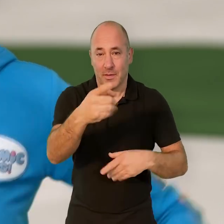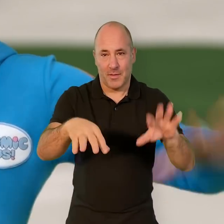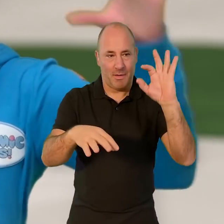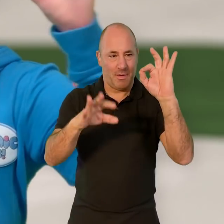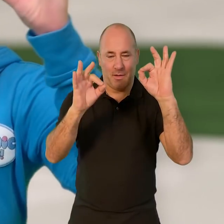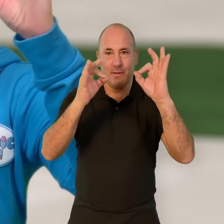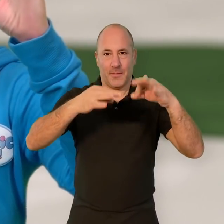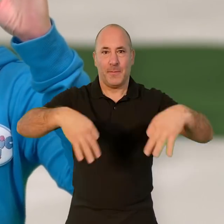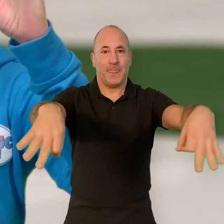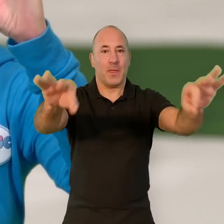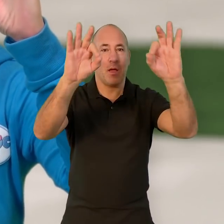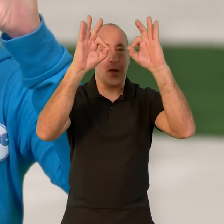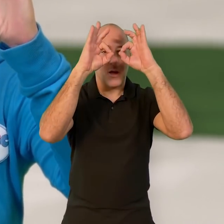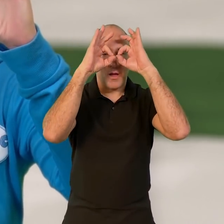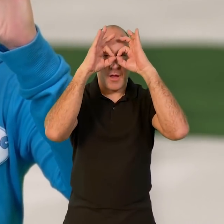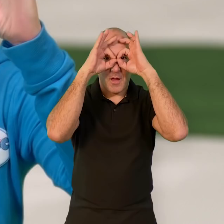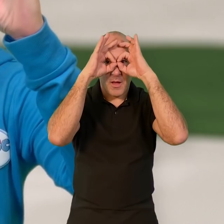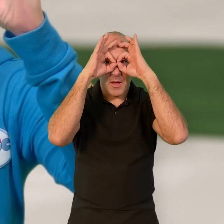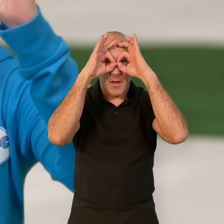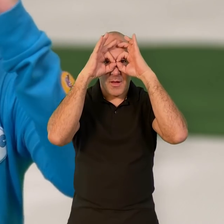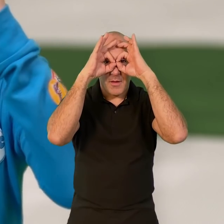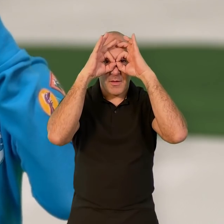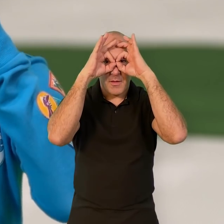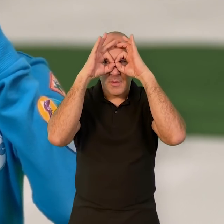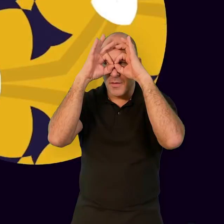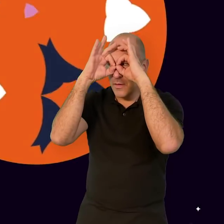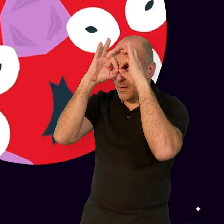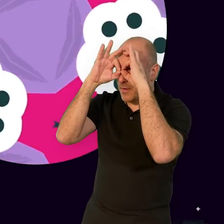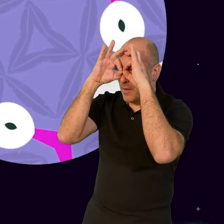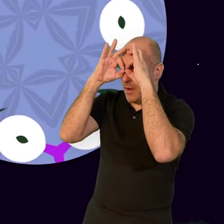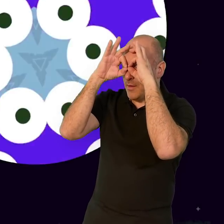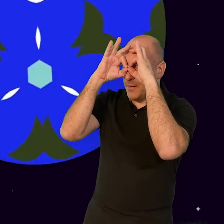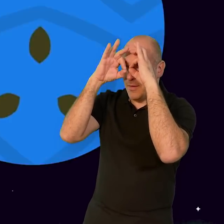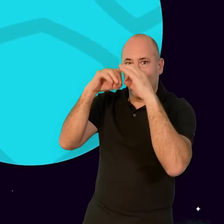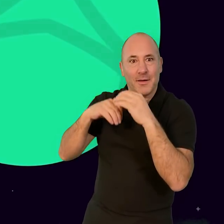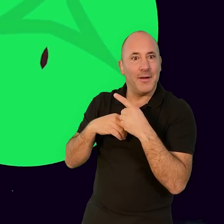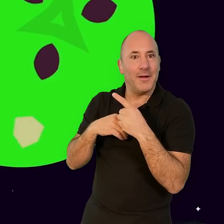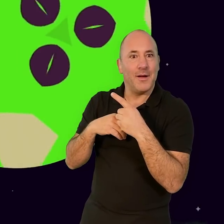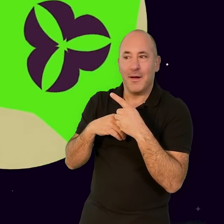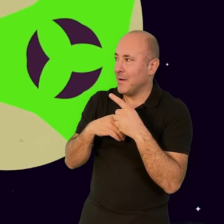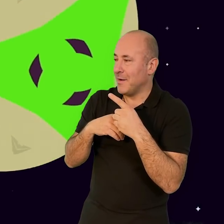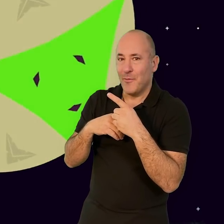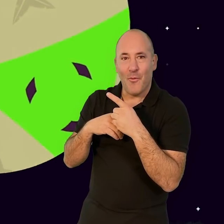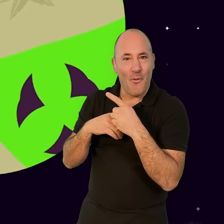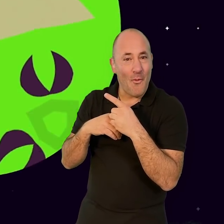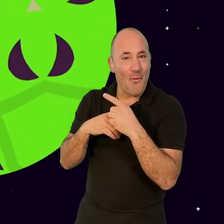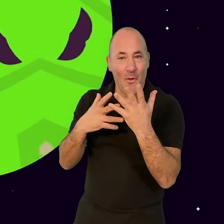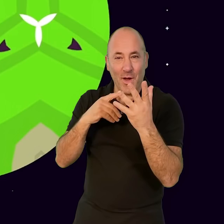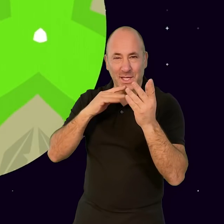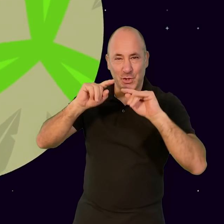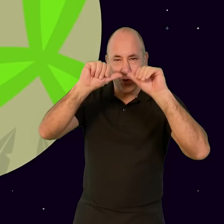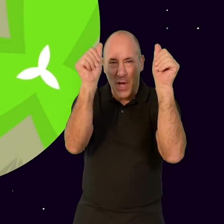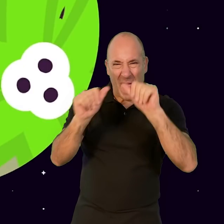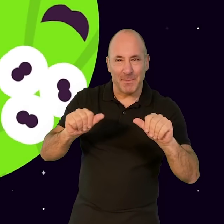today. Joining your thumbs and fingers together, have a look through. Oh, look at that.